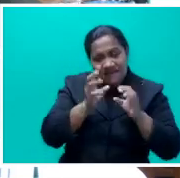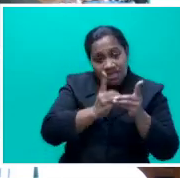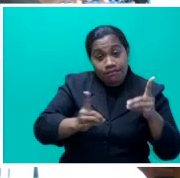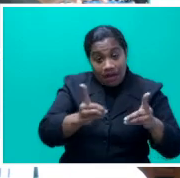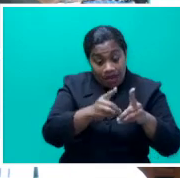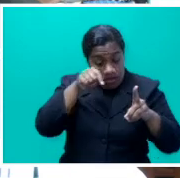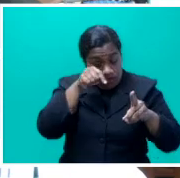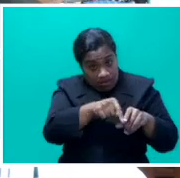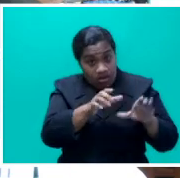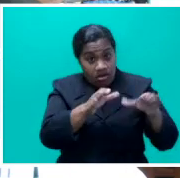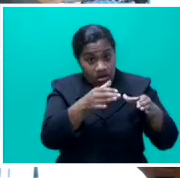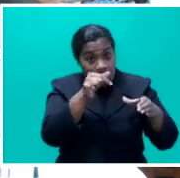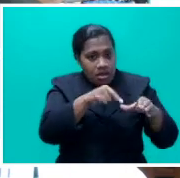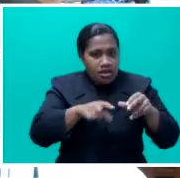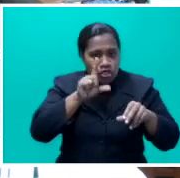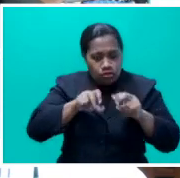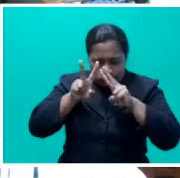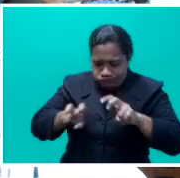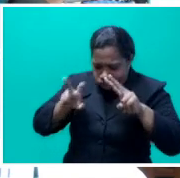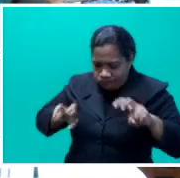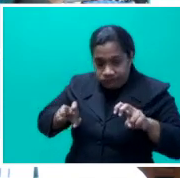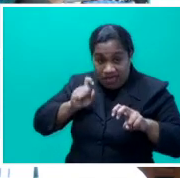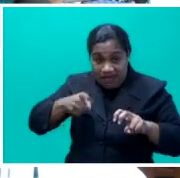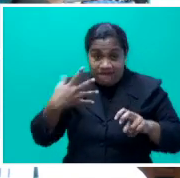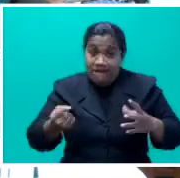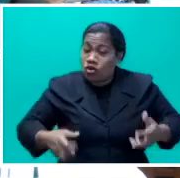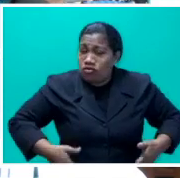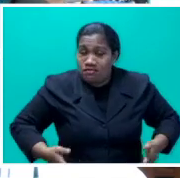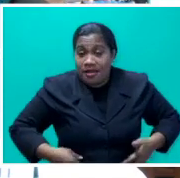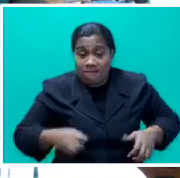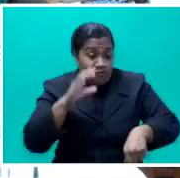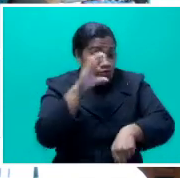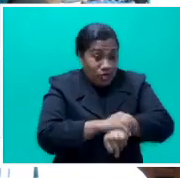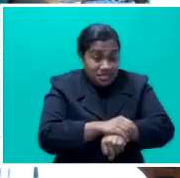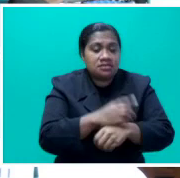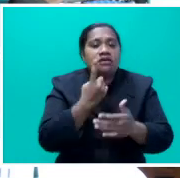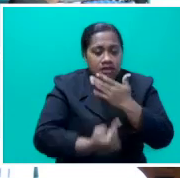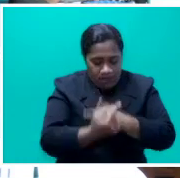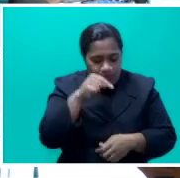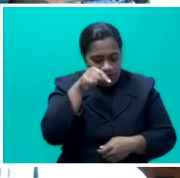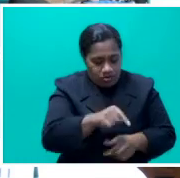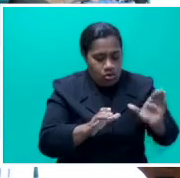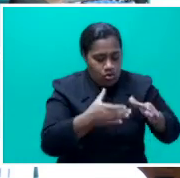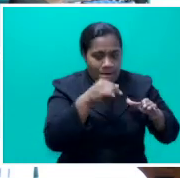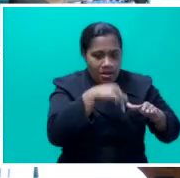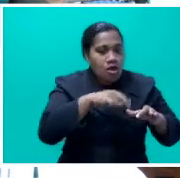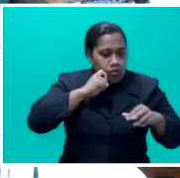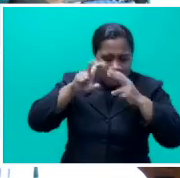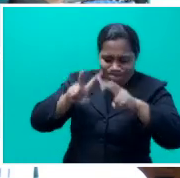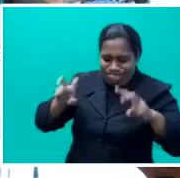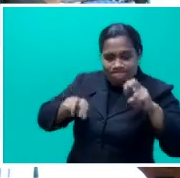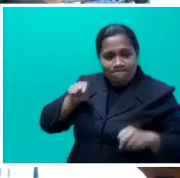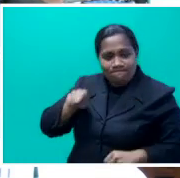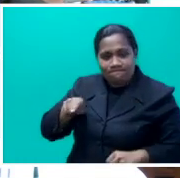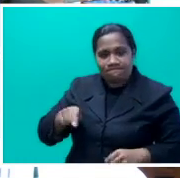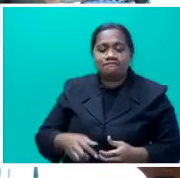in-house investigations against any police officer who offends or breaches any regulations or legislation, and all procedures regarding any indiscipline